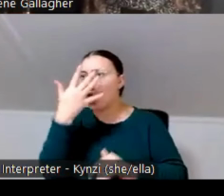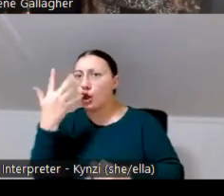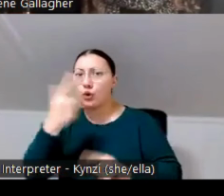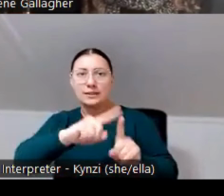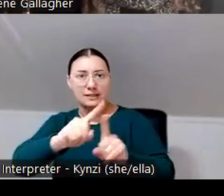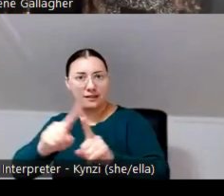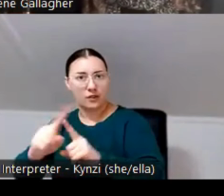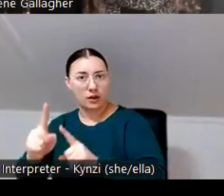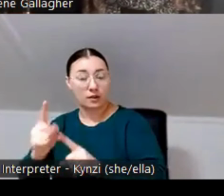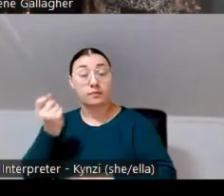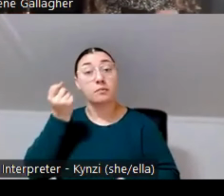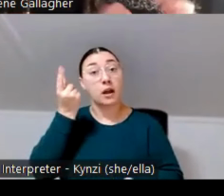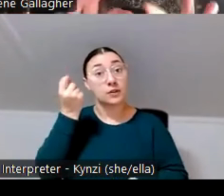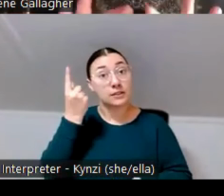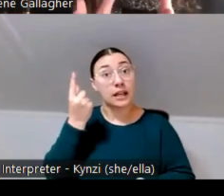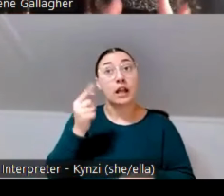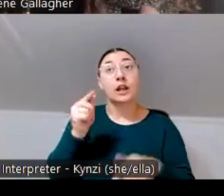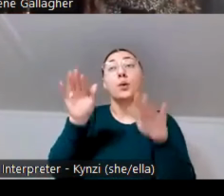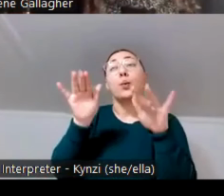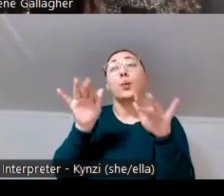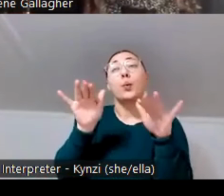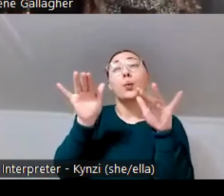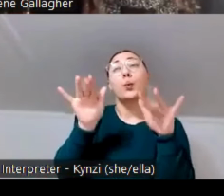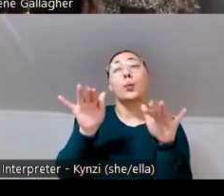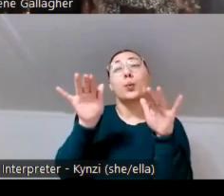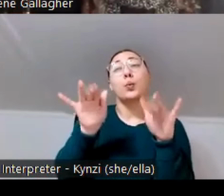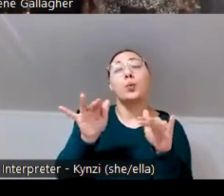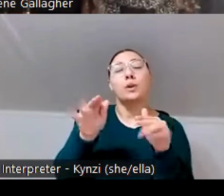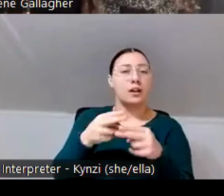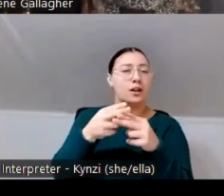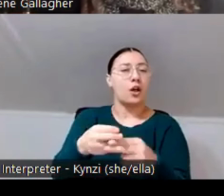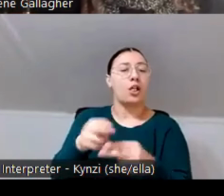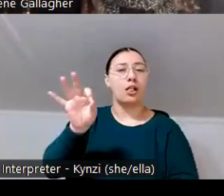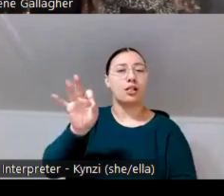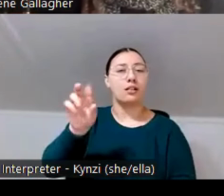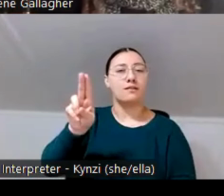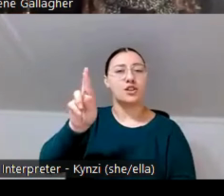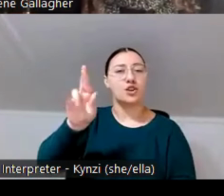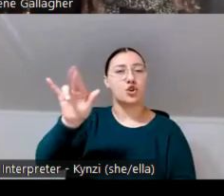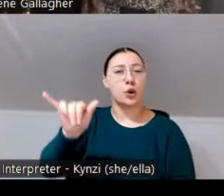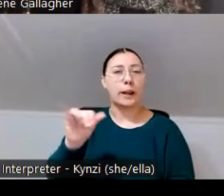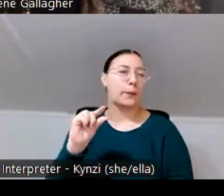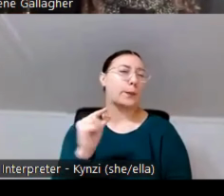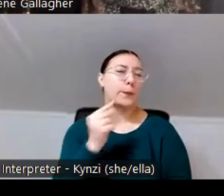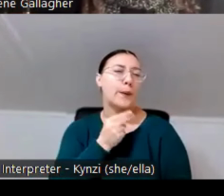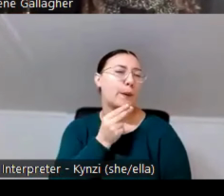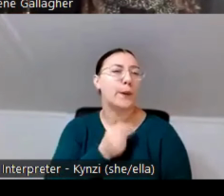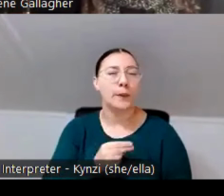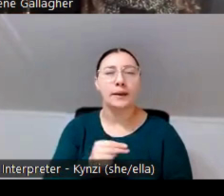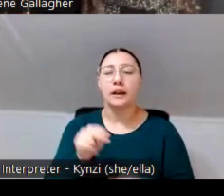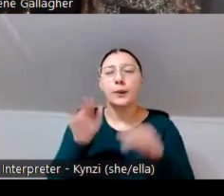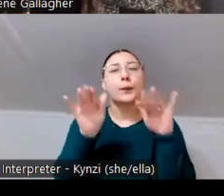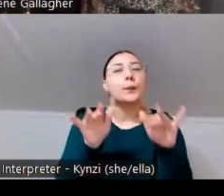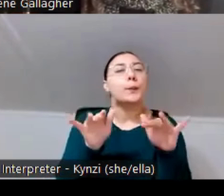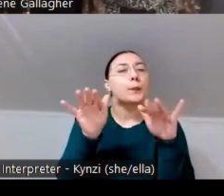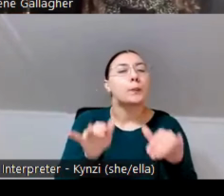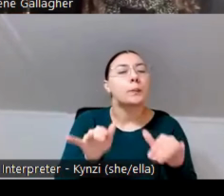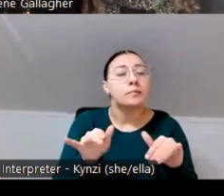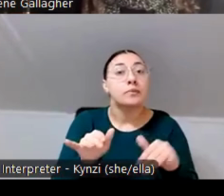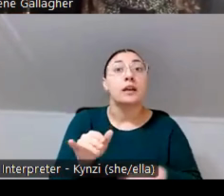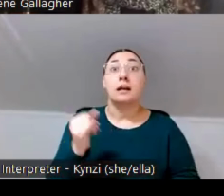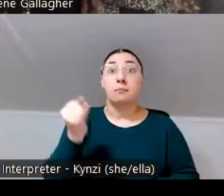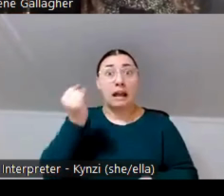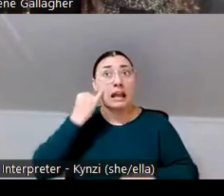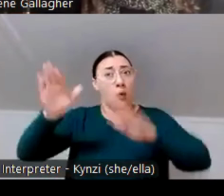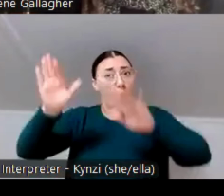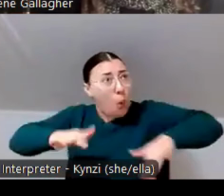snow, it's called a flurry, with just a few flakes falling down from the sky. Or you could have a blizzard with lots